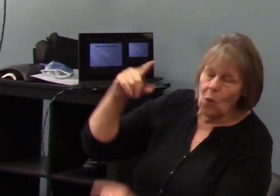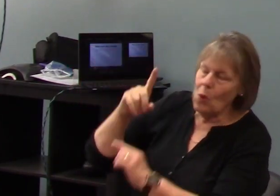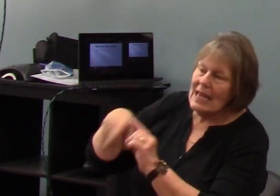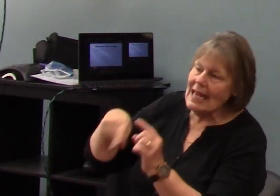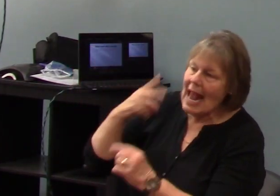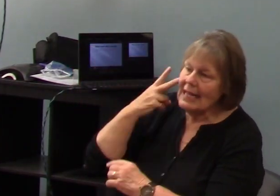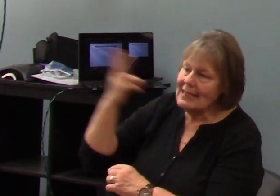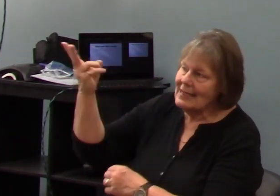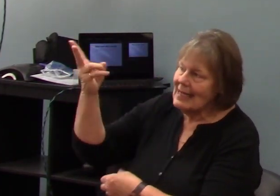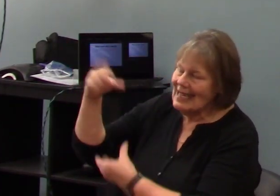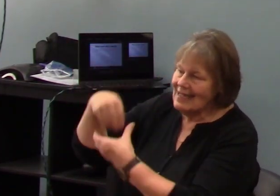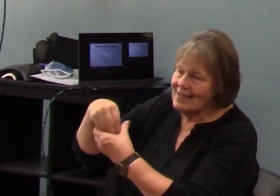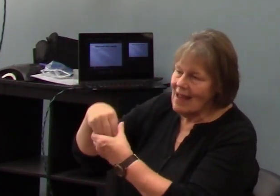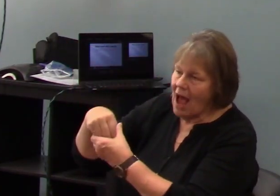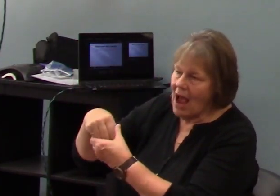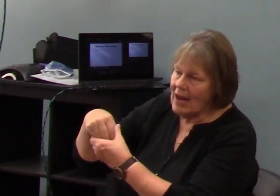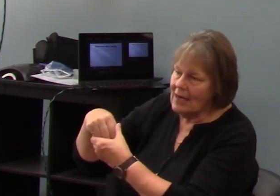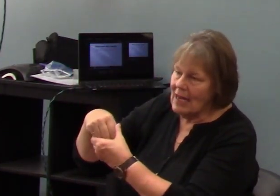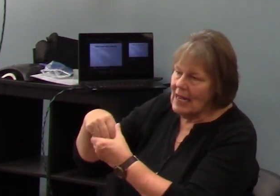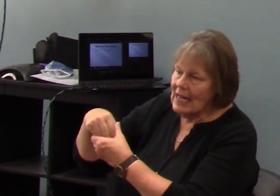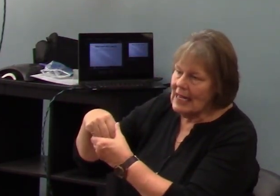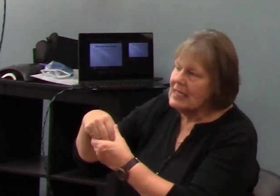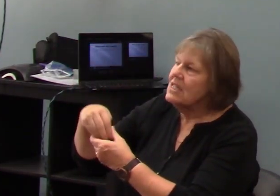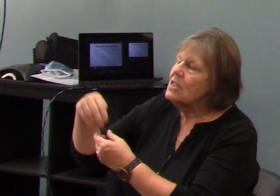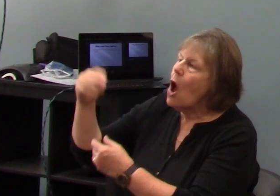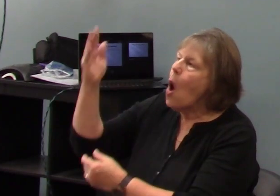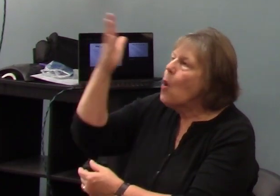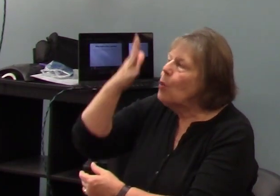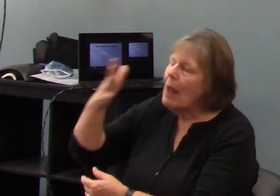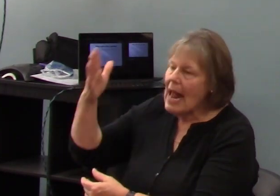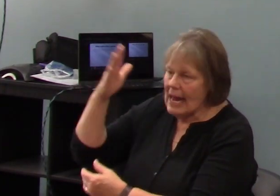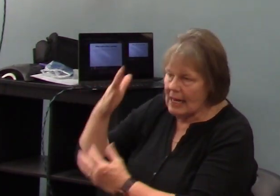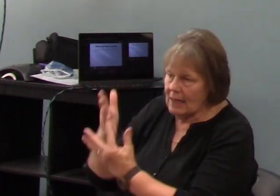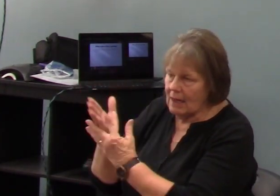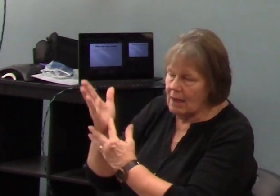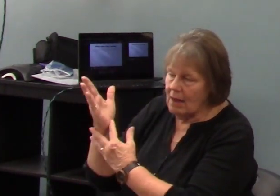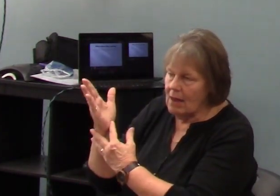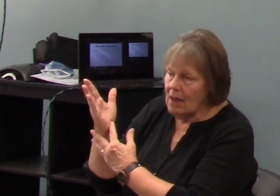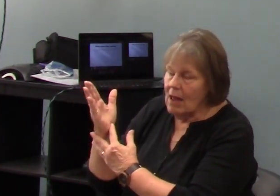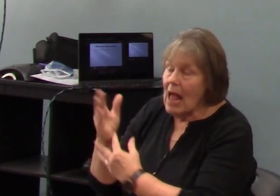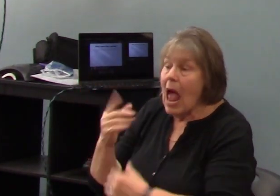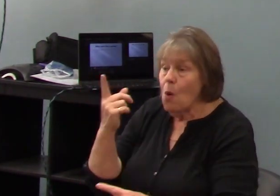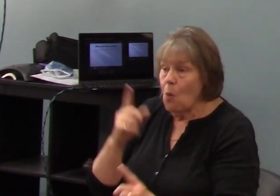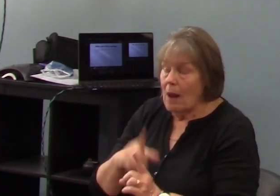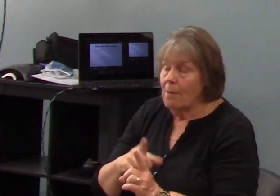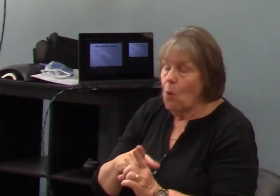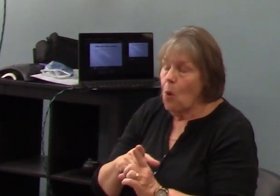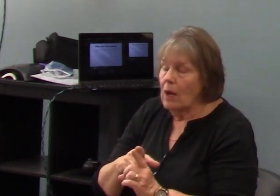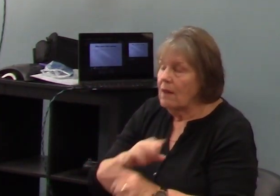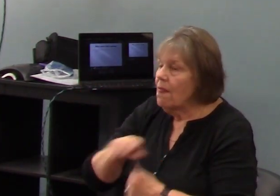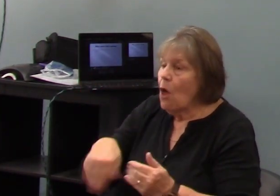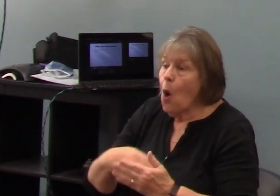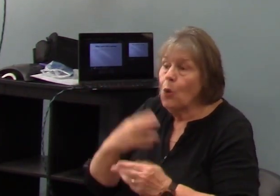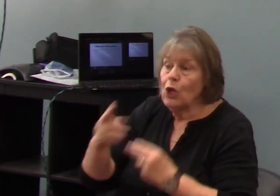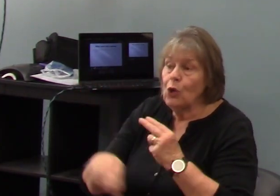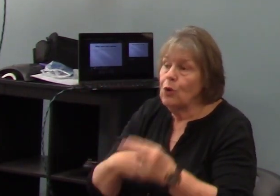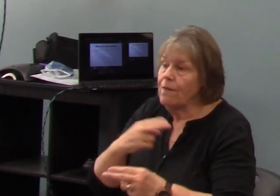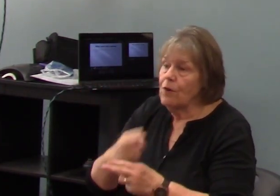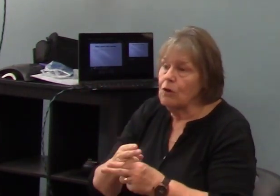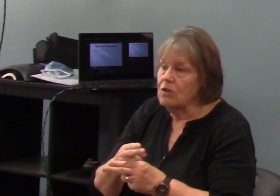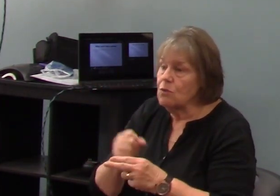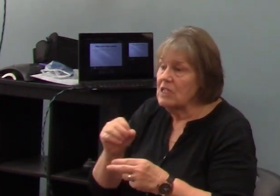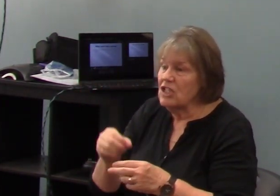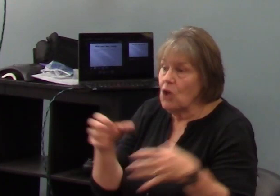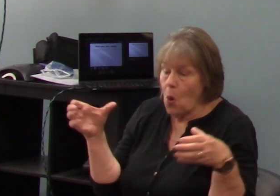opaque. All of those boiling forces are together. At one point, the whole universe was so dense it was something like that. As